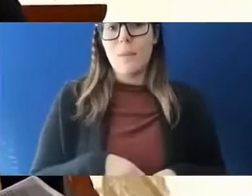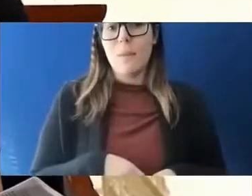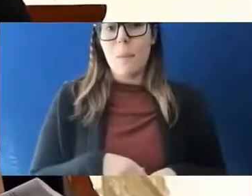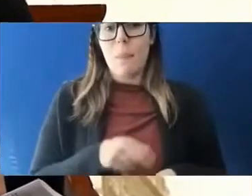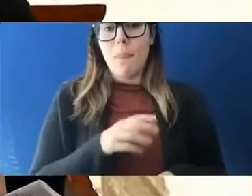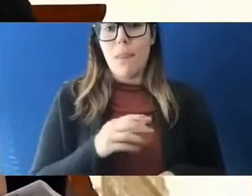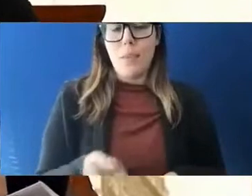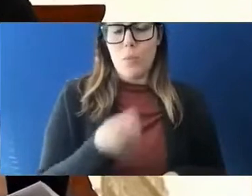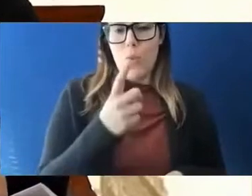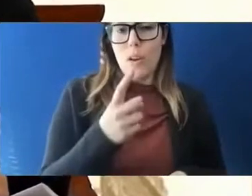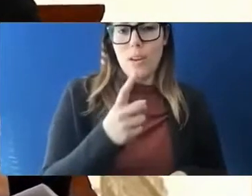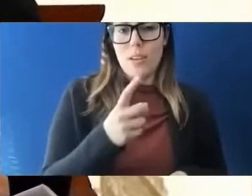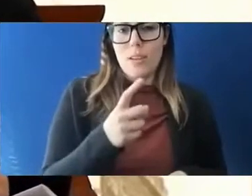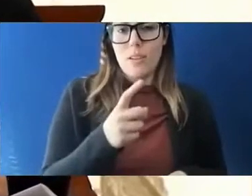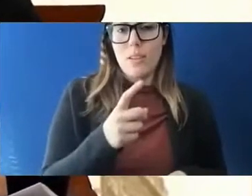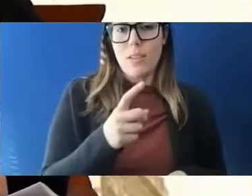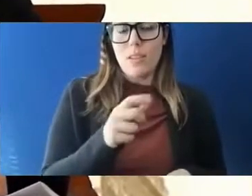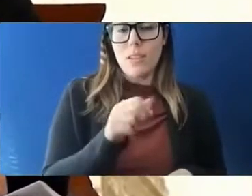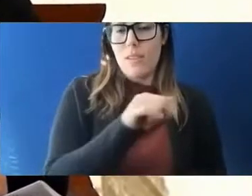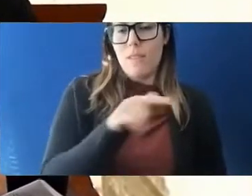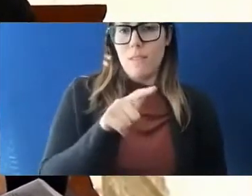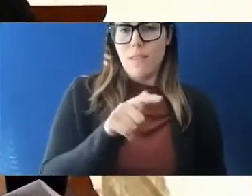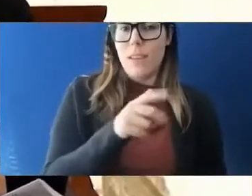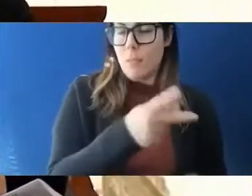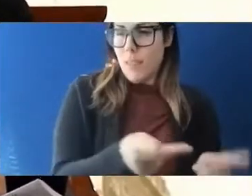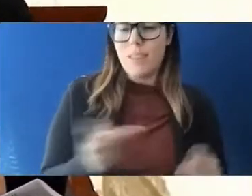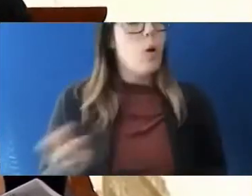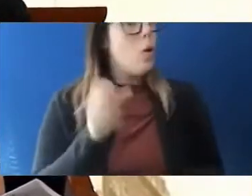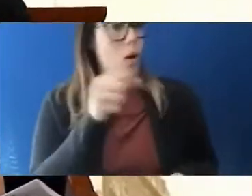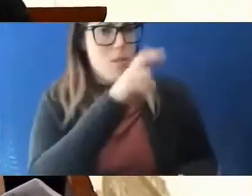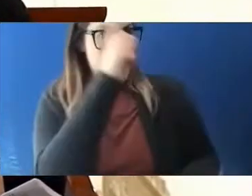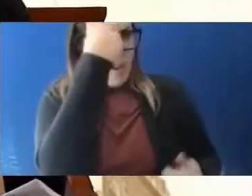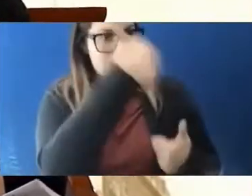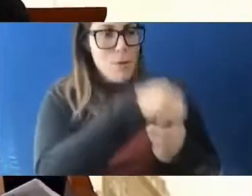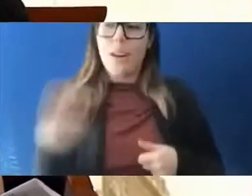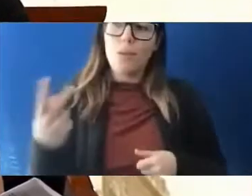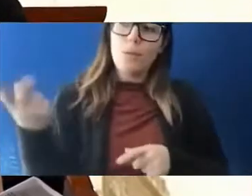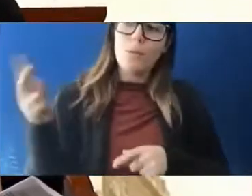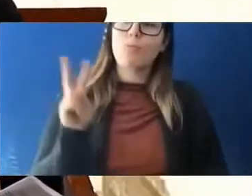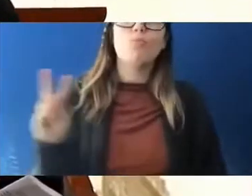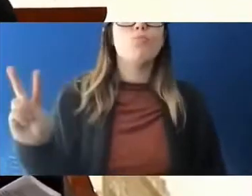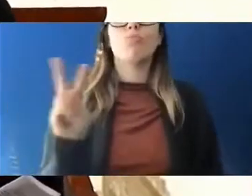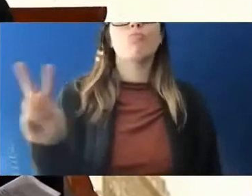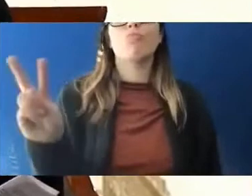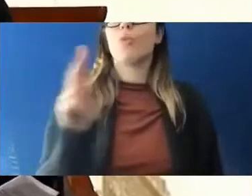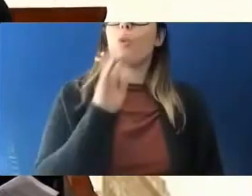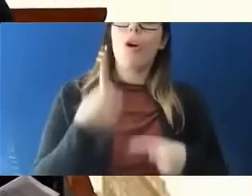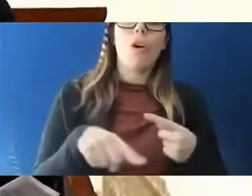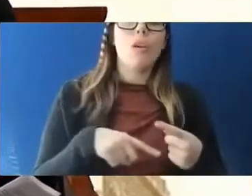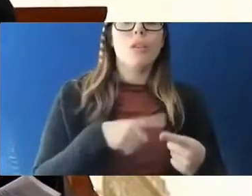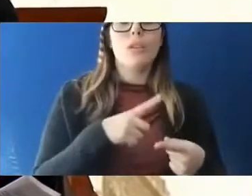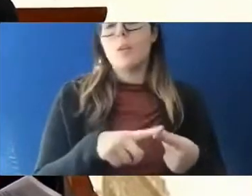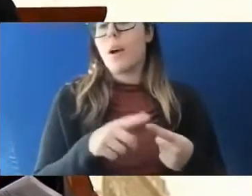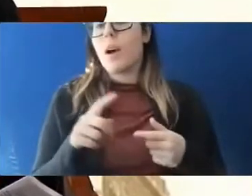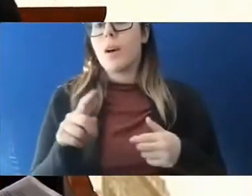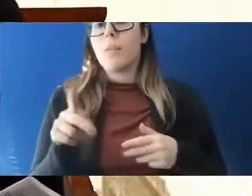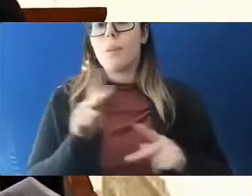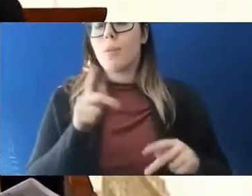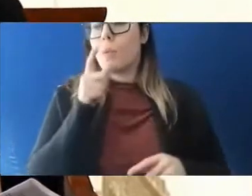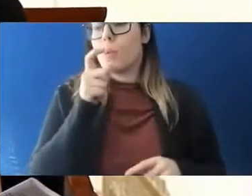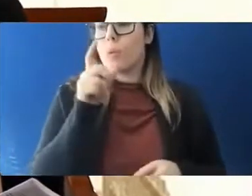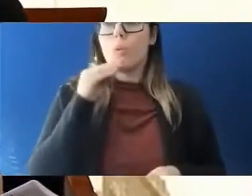Los Angeles Community Corporation, and we walked the streets of Boyle Heights talking with families who are at risk of losing their home to